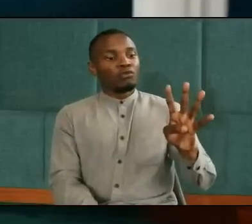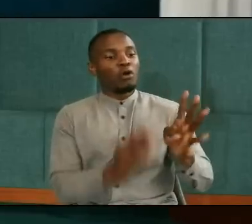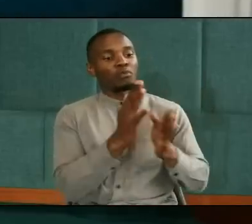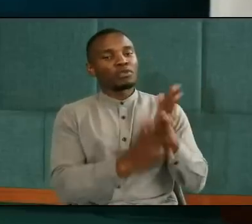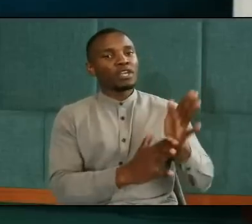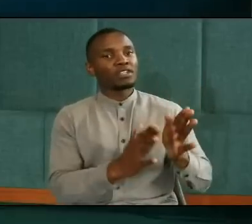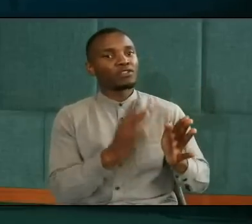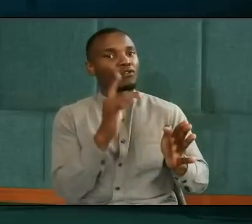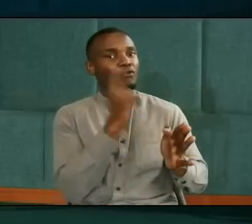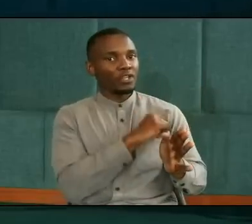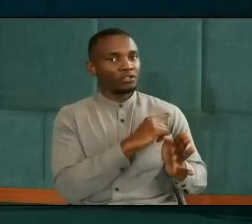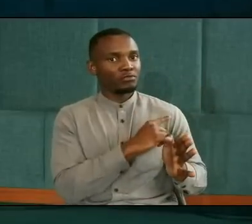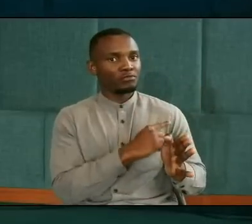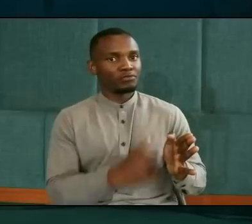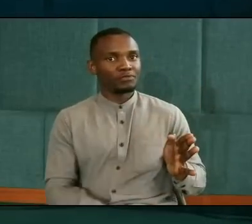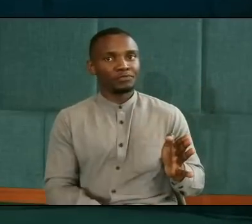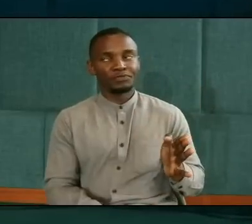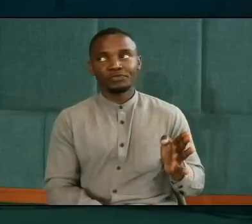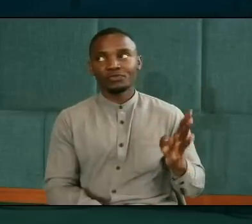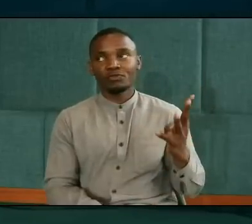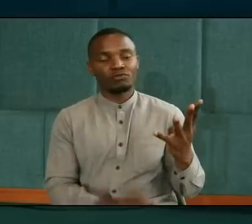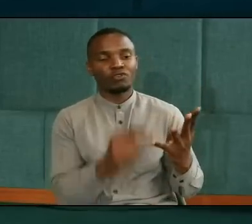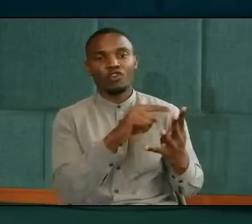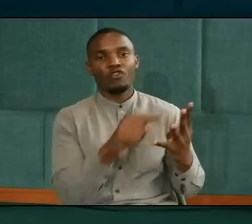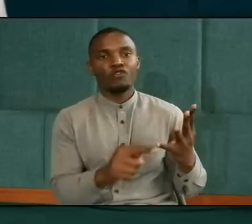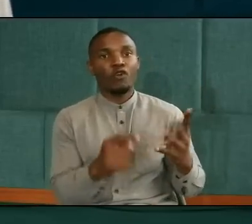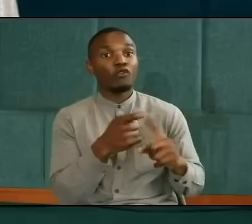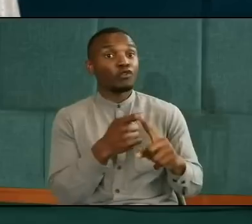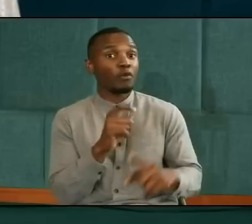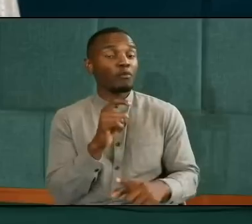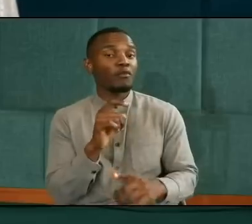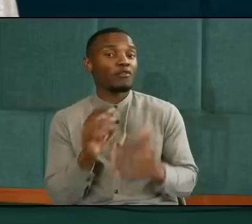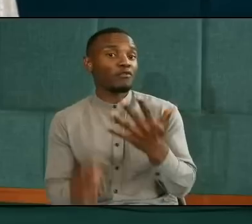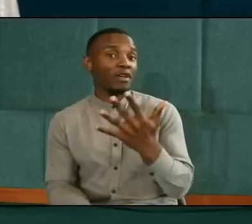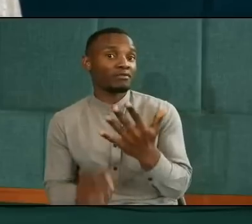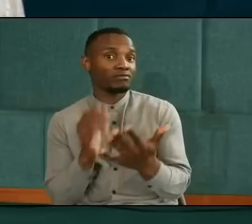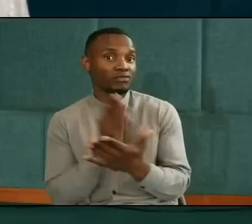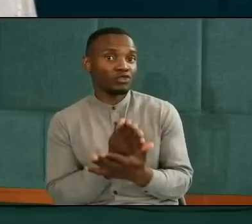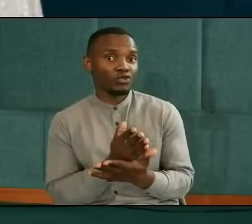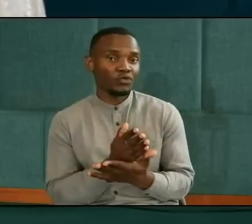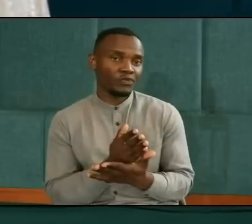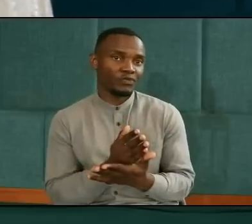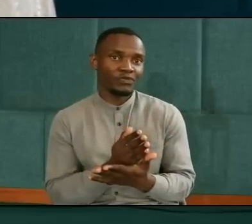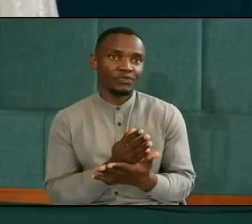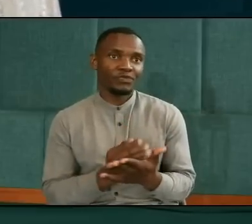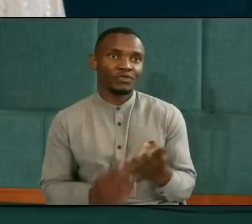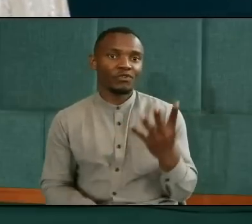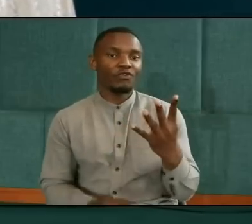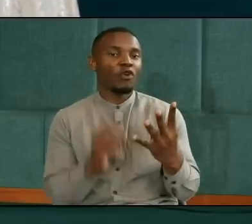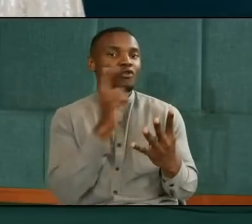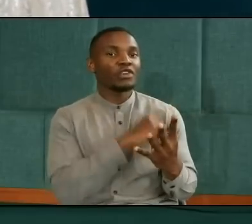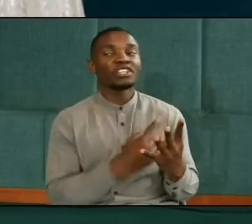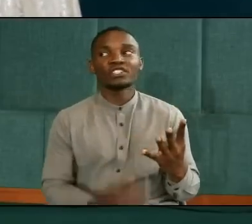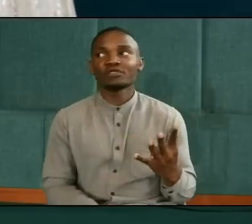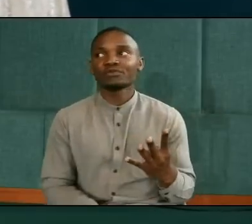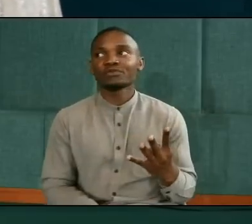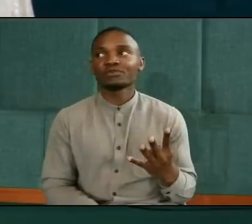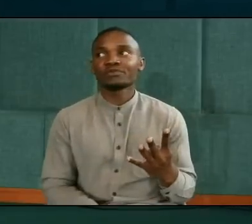have already gone out of five. Is the church with me? Yes. Now,